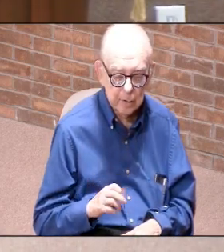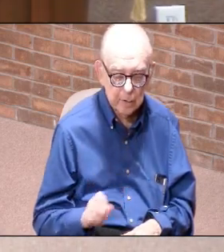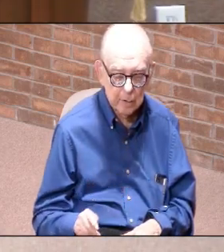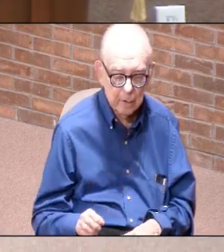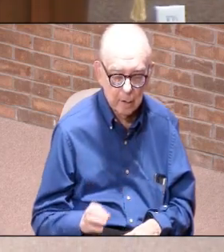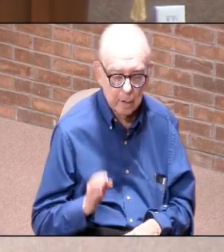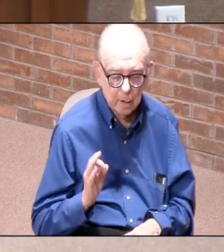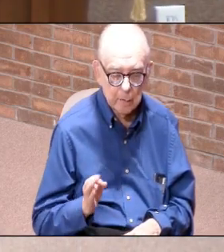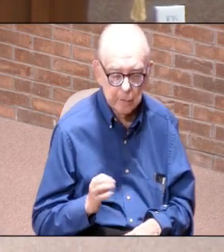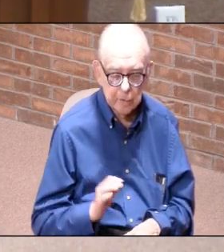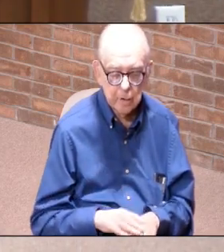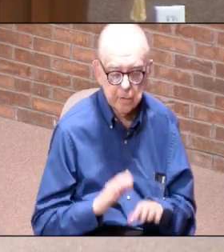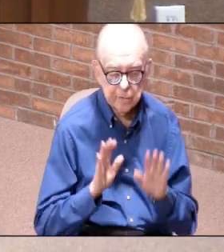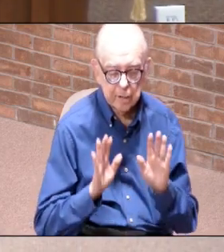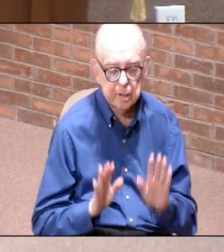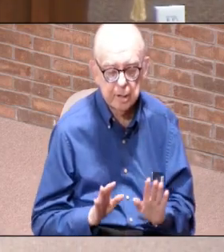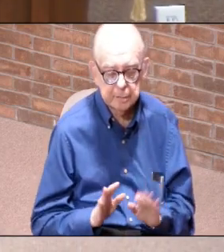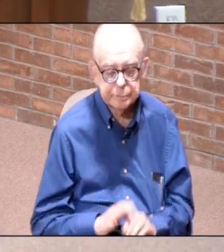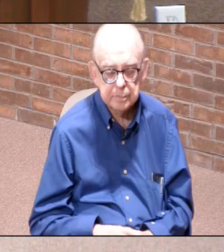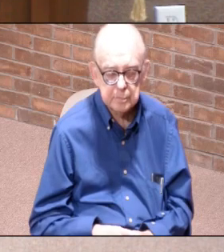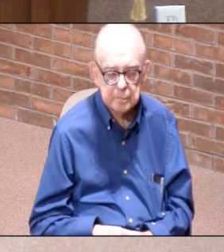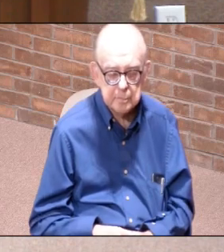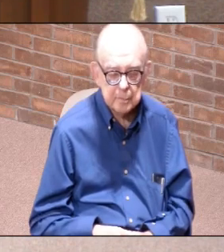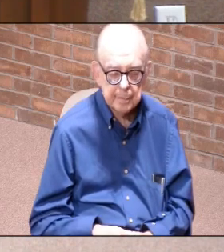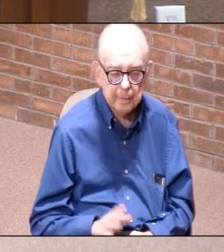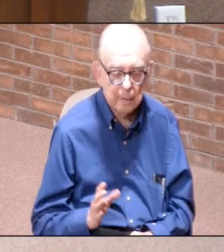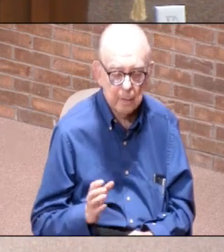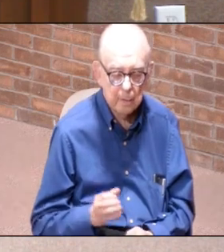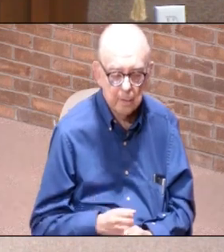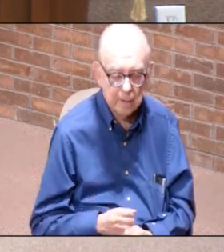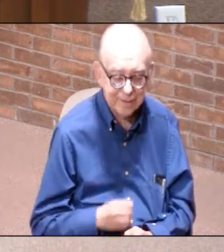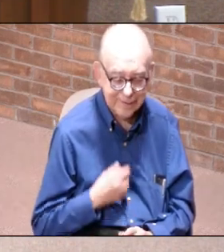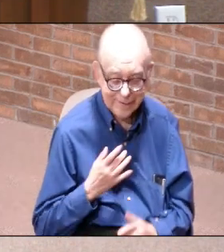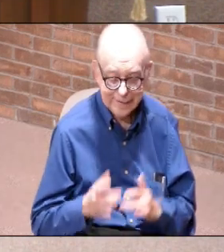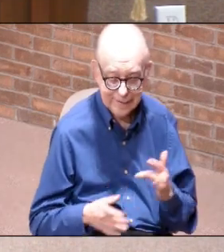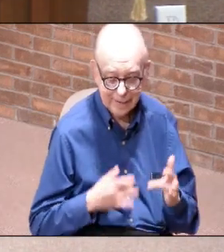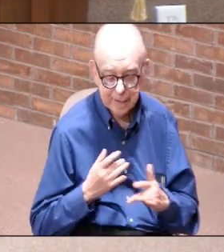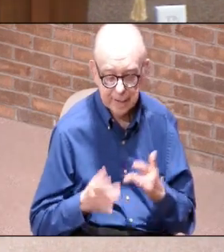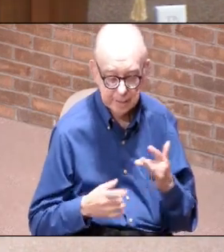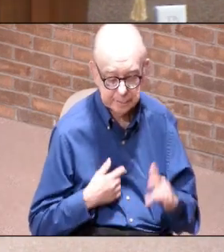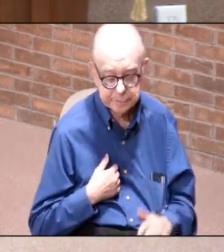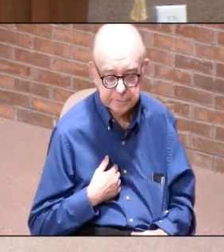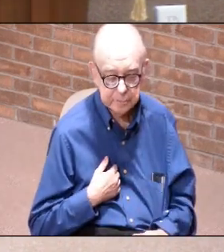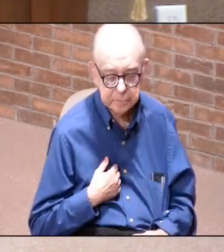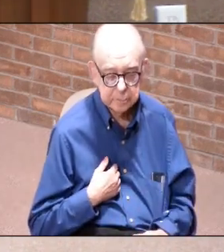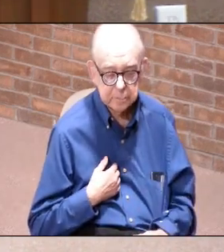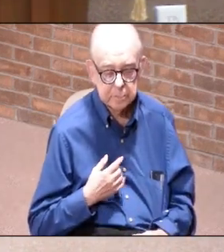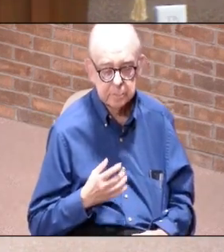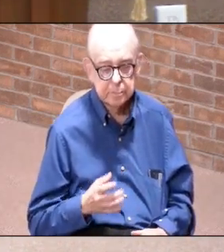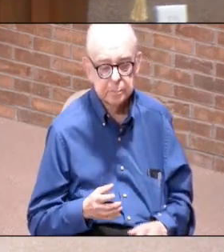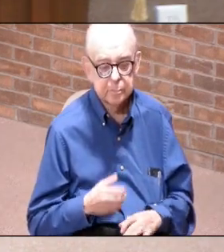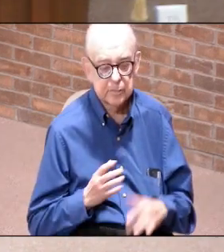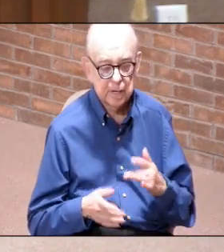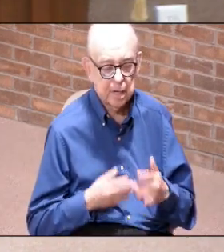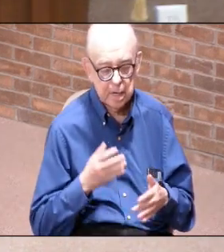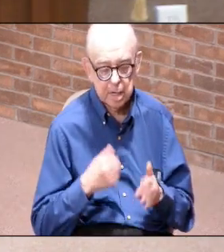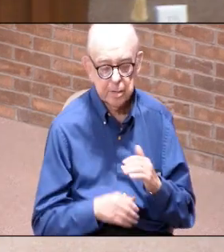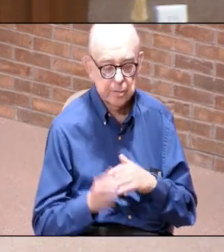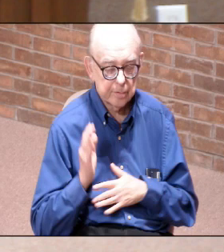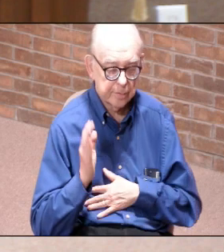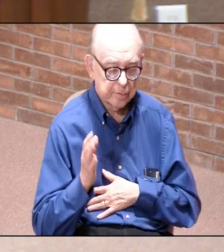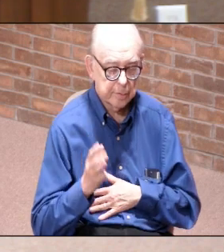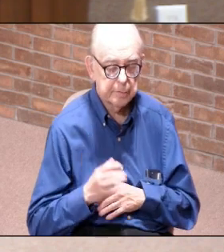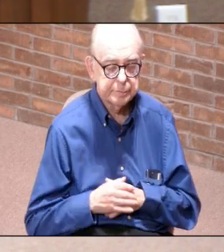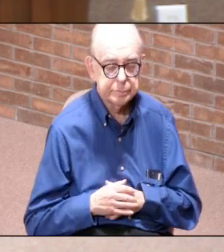I was preaching one Sunday and I was getting really excited. I was getting really into the sermon.